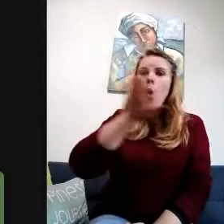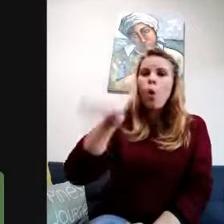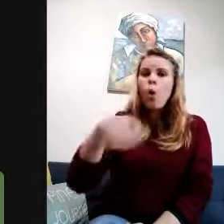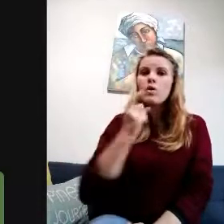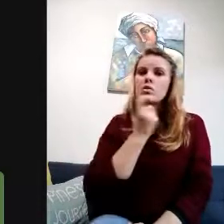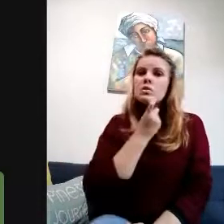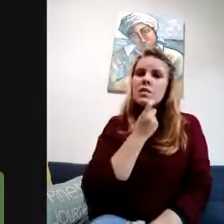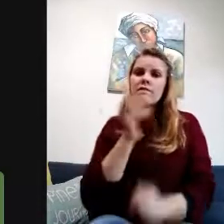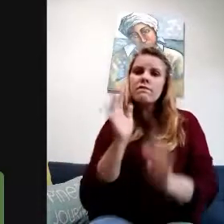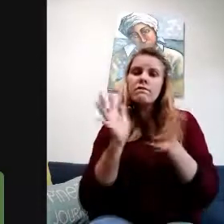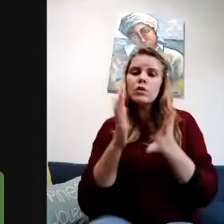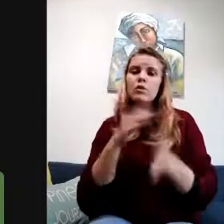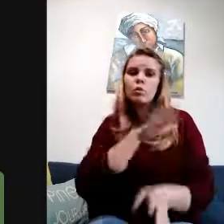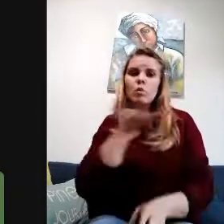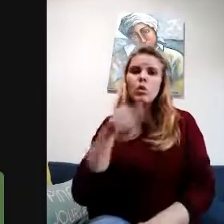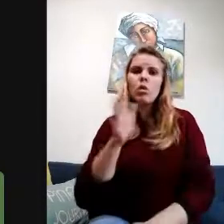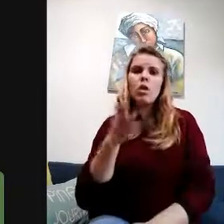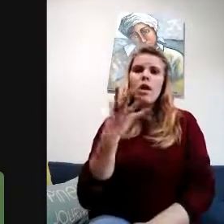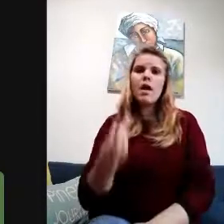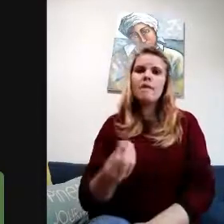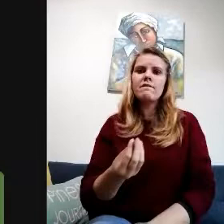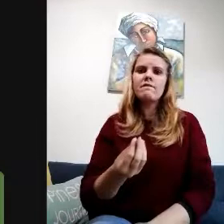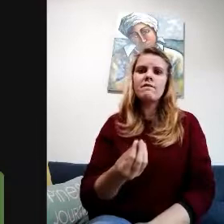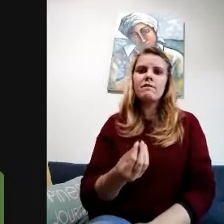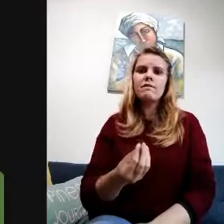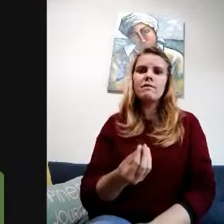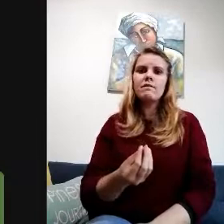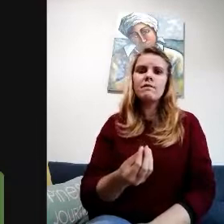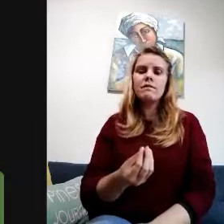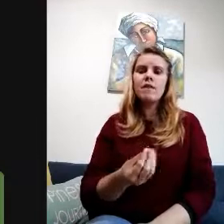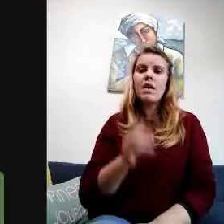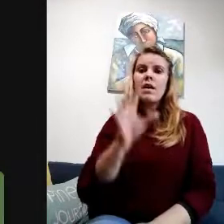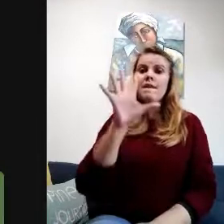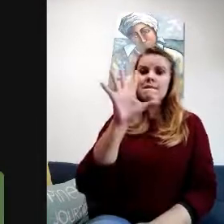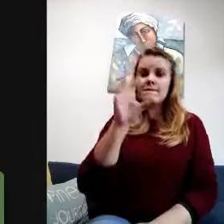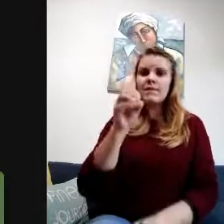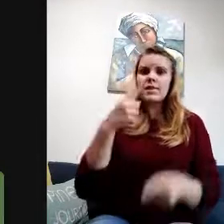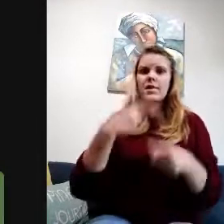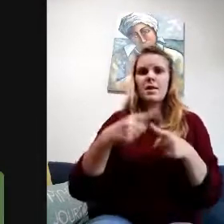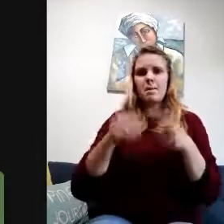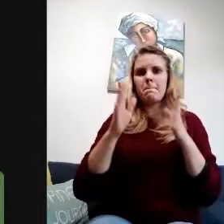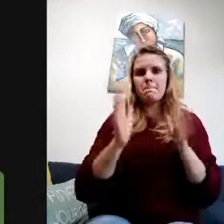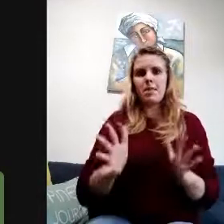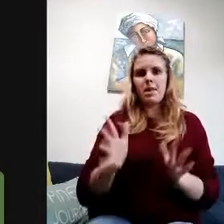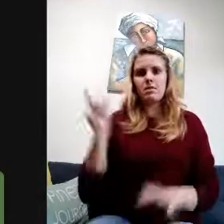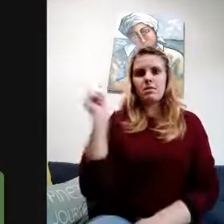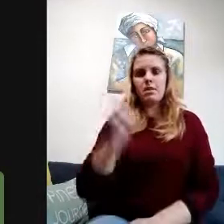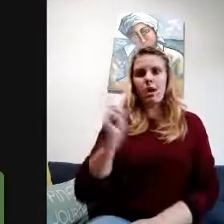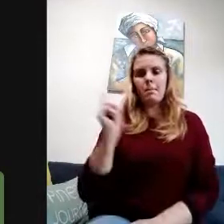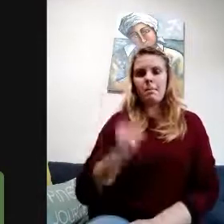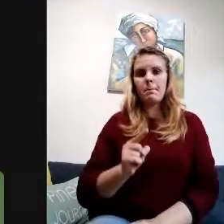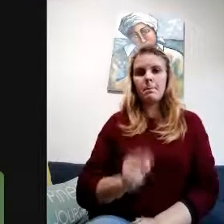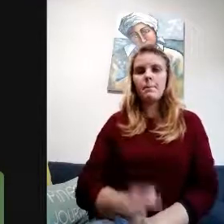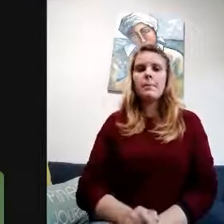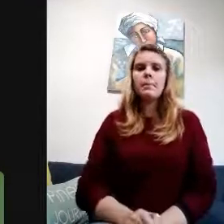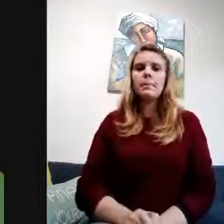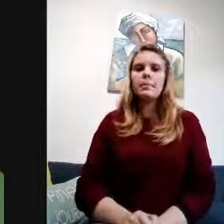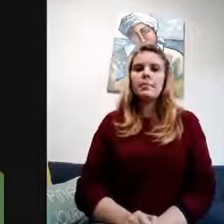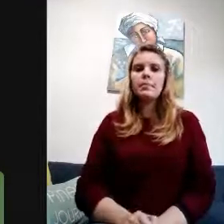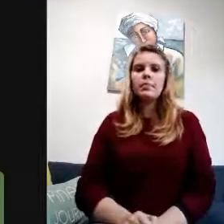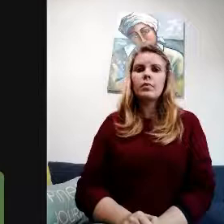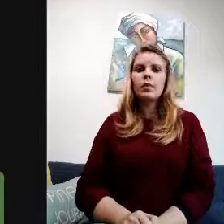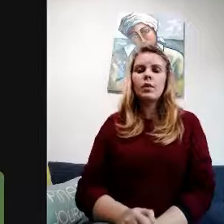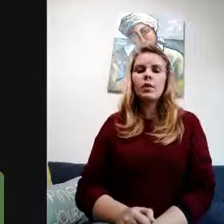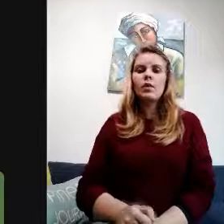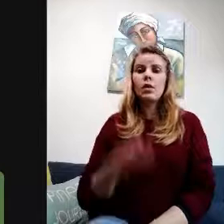a field well in excess of 50 players. And I'm sure with that comes strict